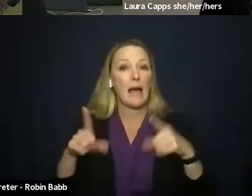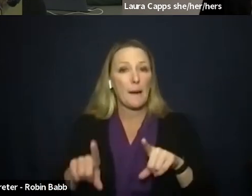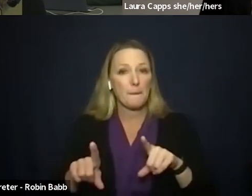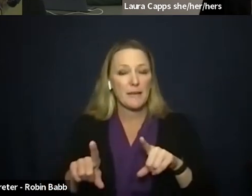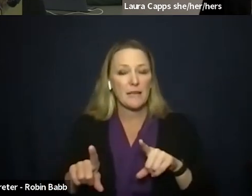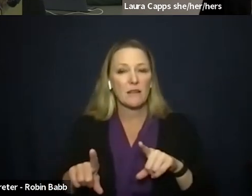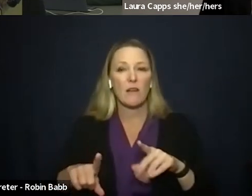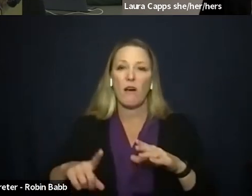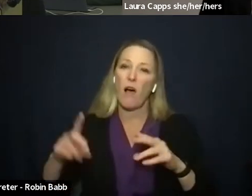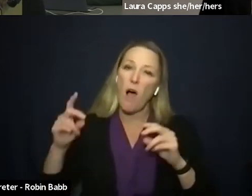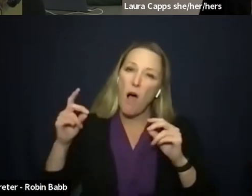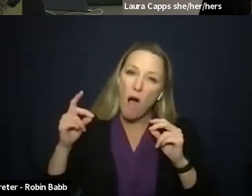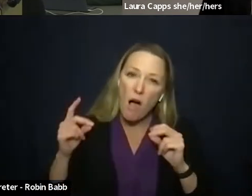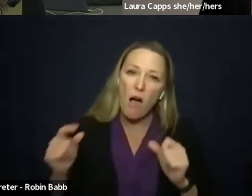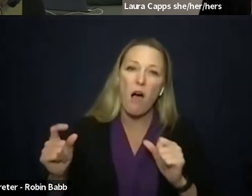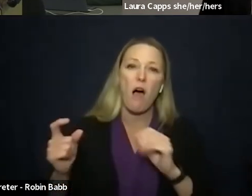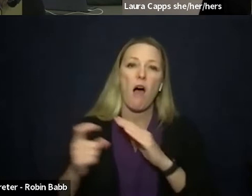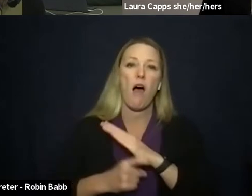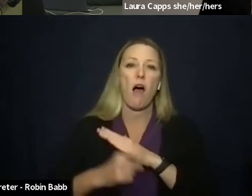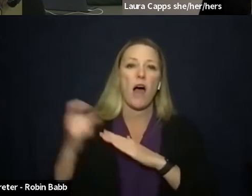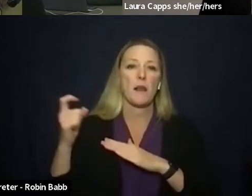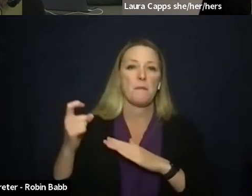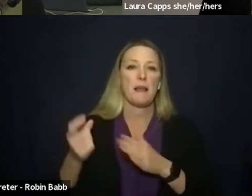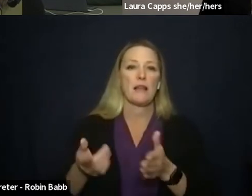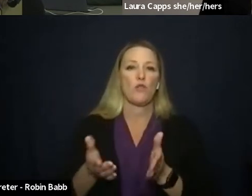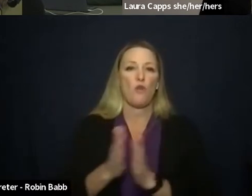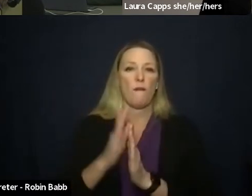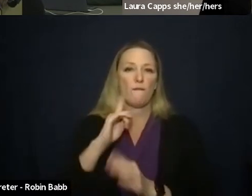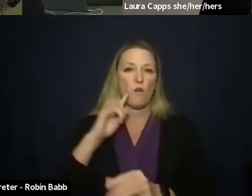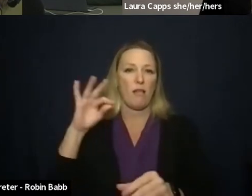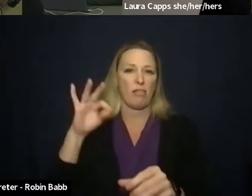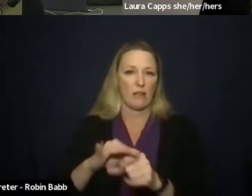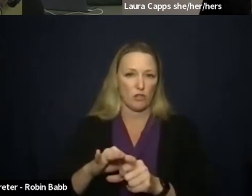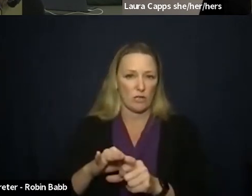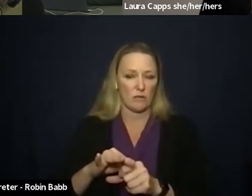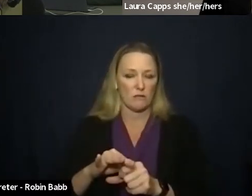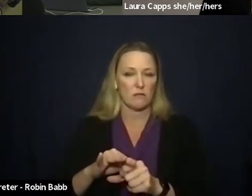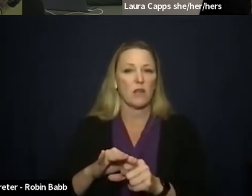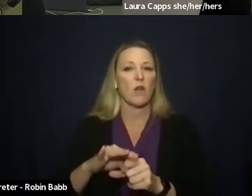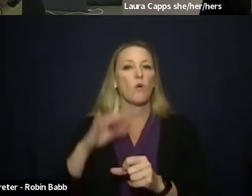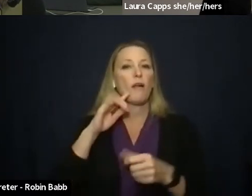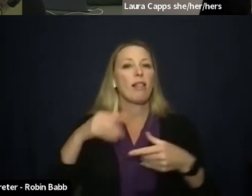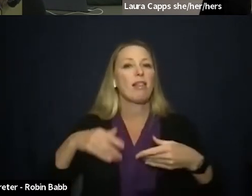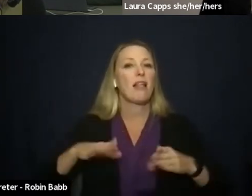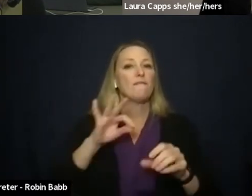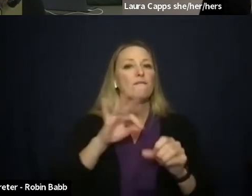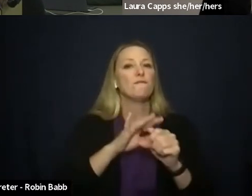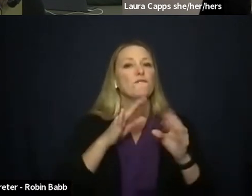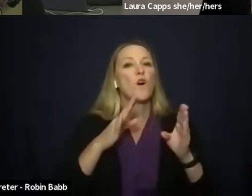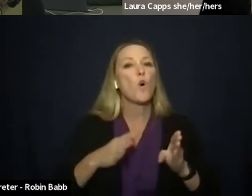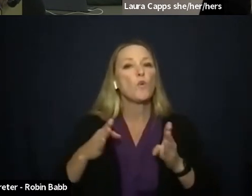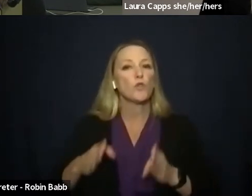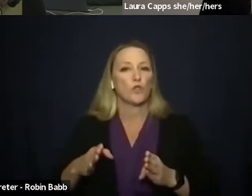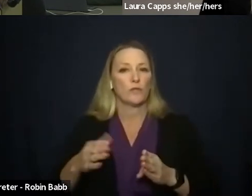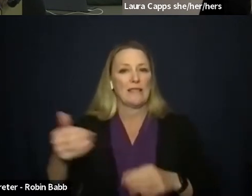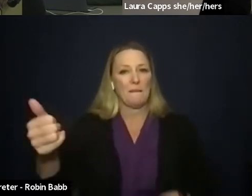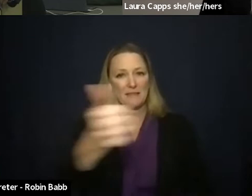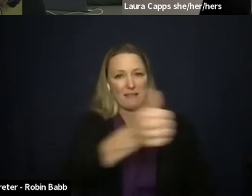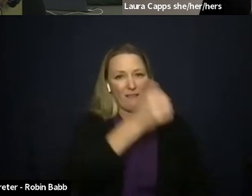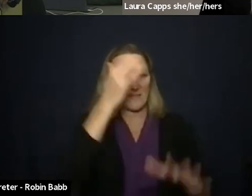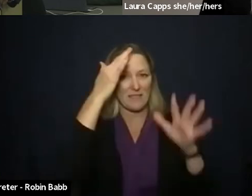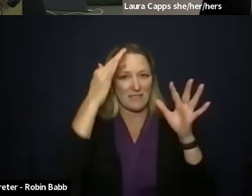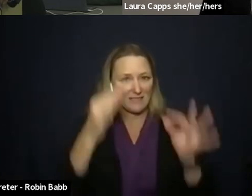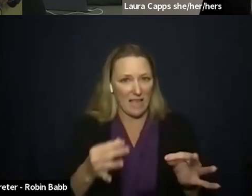an election throughout the district for the voters to decide whether or not the decision on the part of the